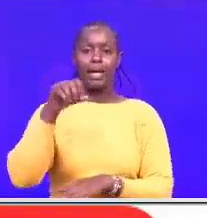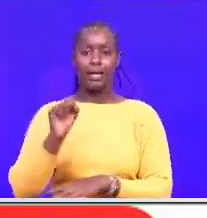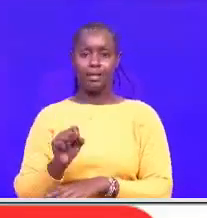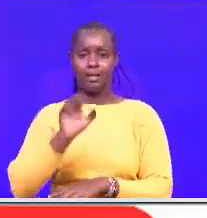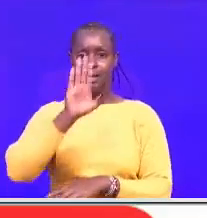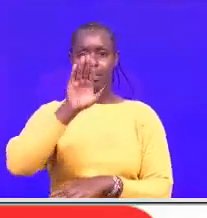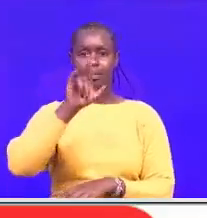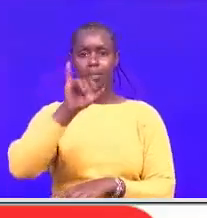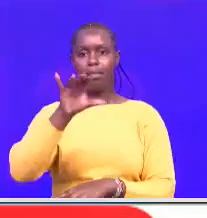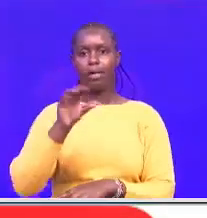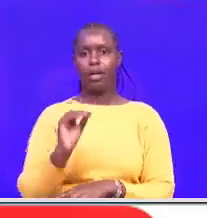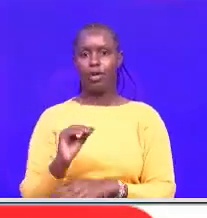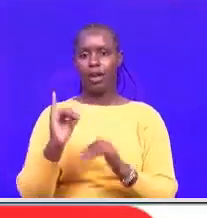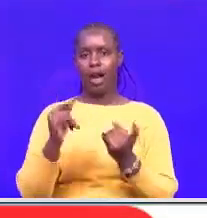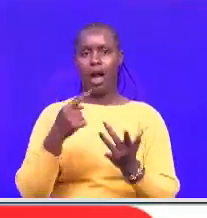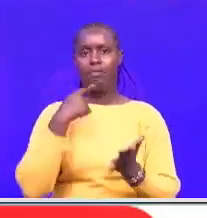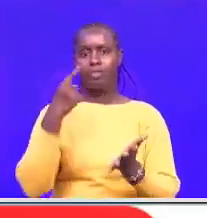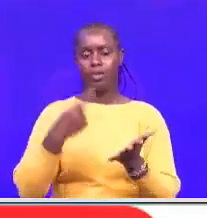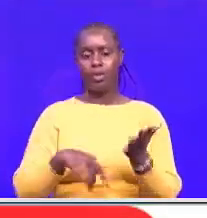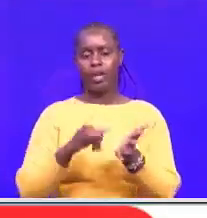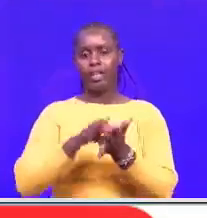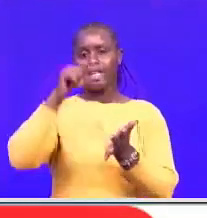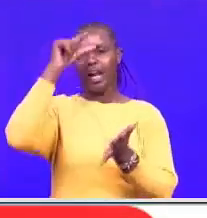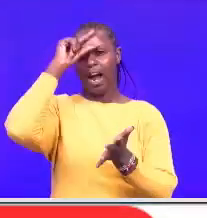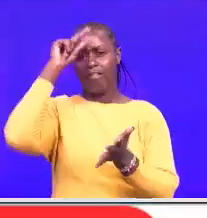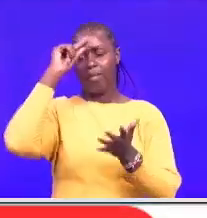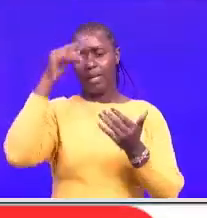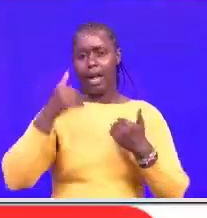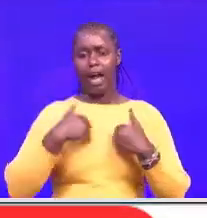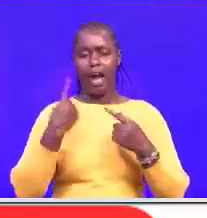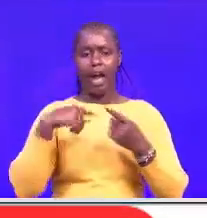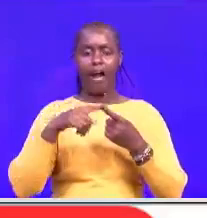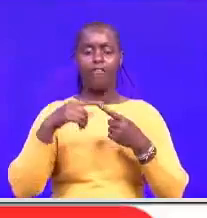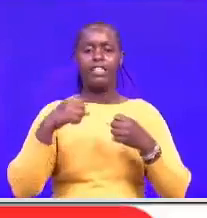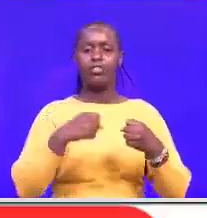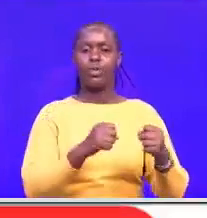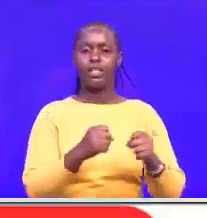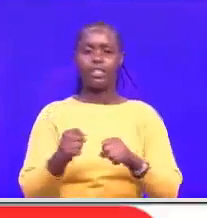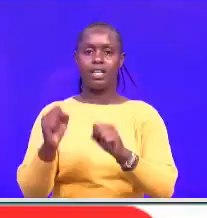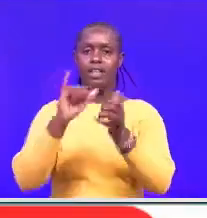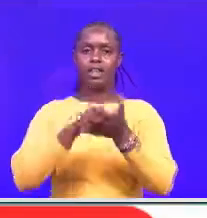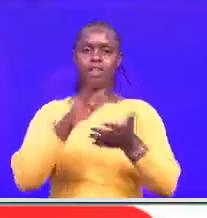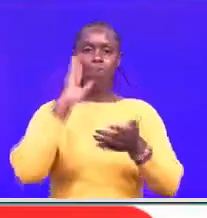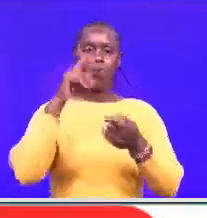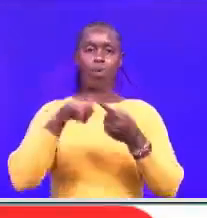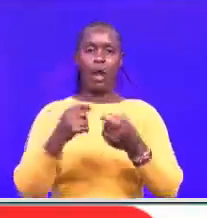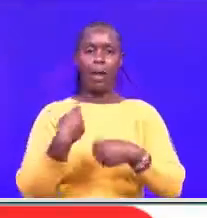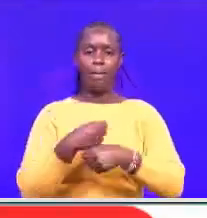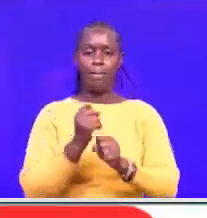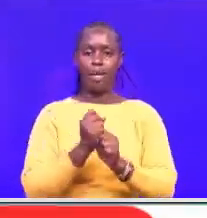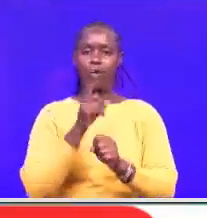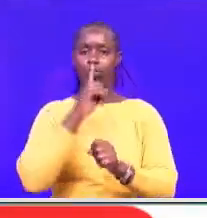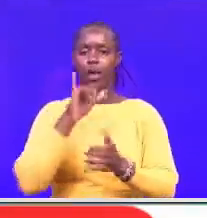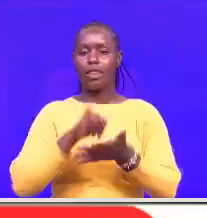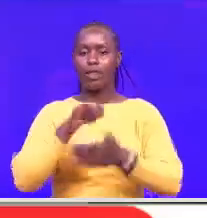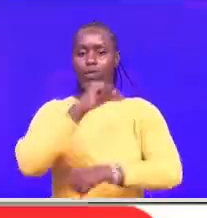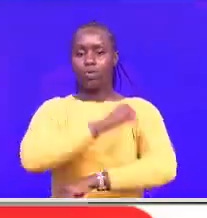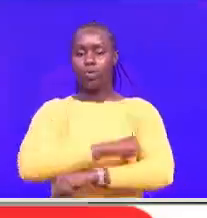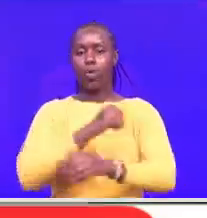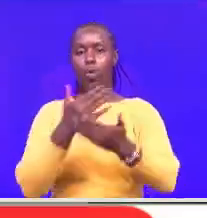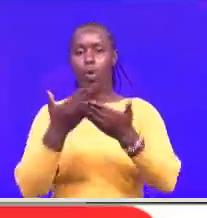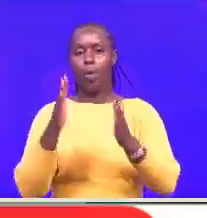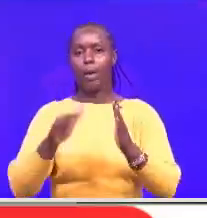Belio Kipsang, amesisitiza kuwa serikali imewekeza mikakati itakayowezesha kwa shule kufunguliwa wiki